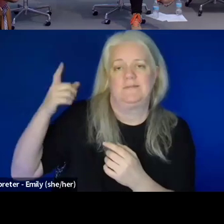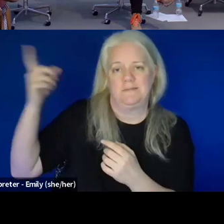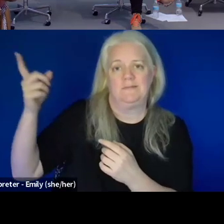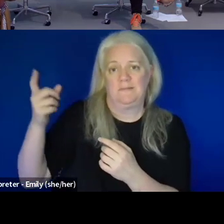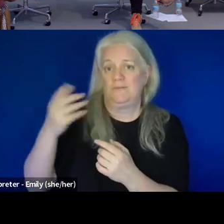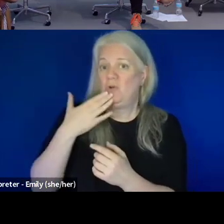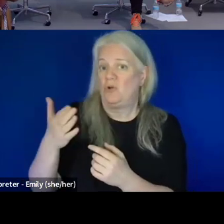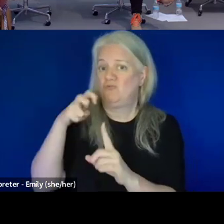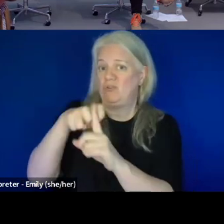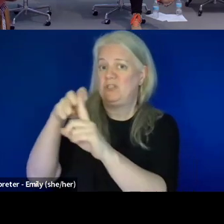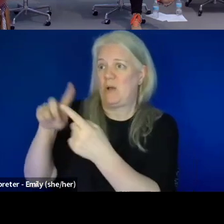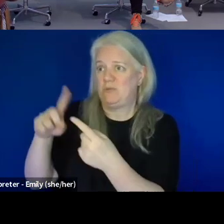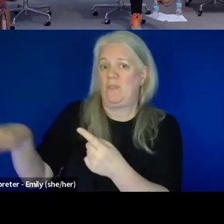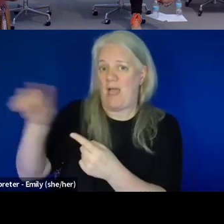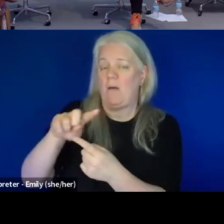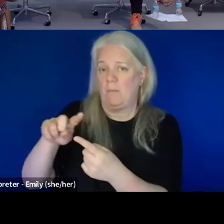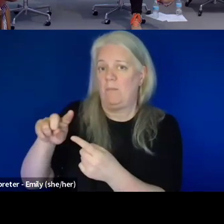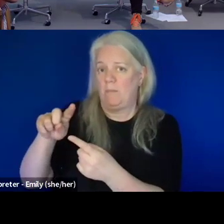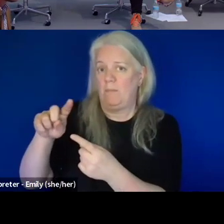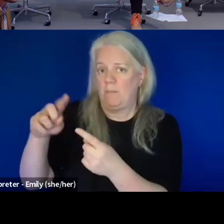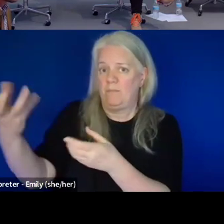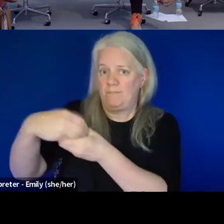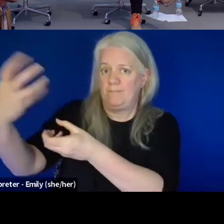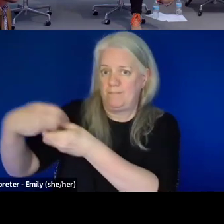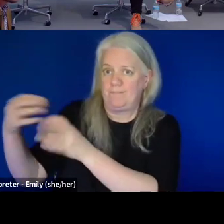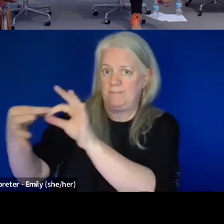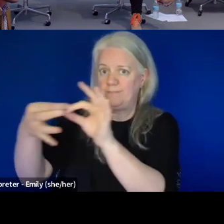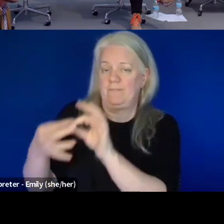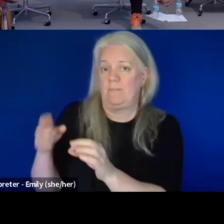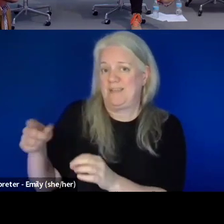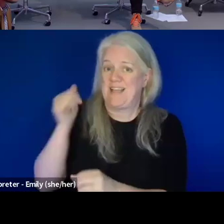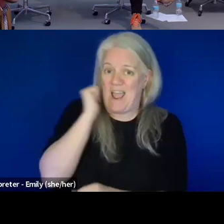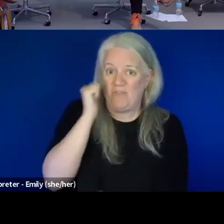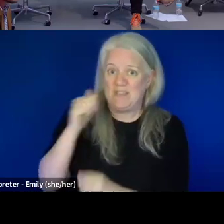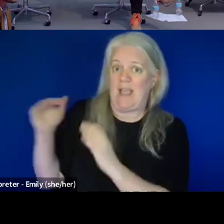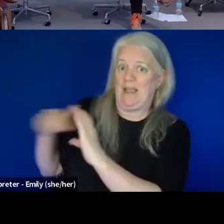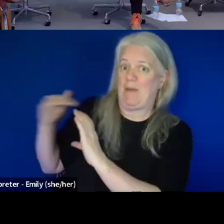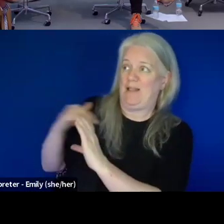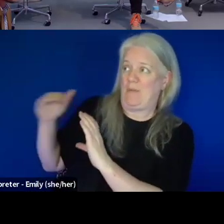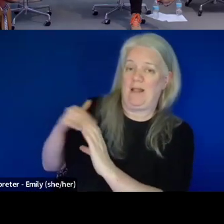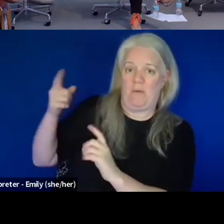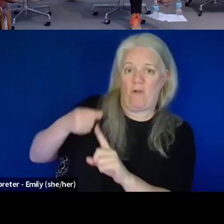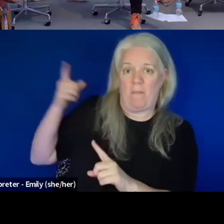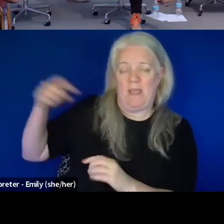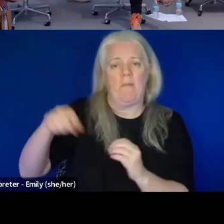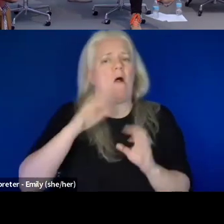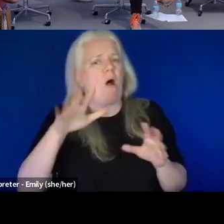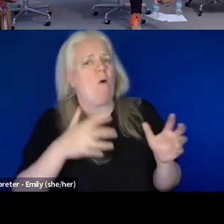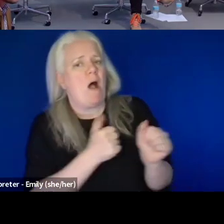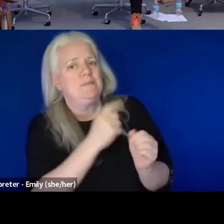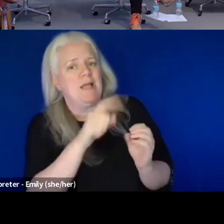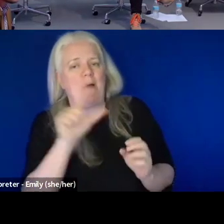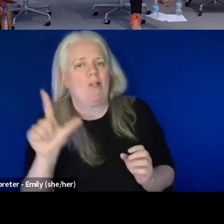basically daily on, hey, update from the library, hey, update from this student group that wants to go give a presentation in one of your classes